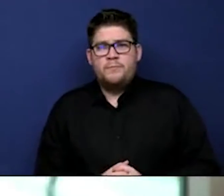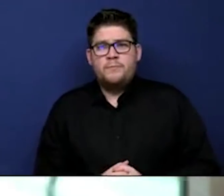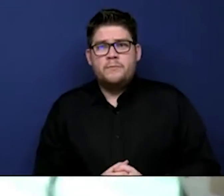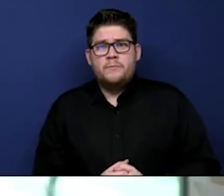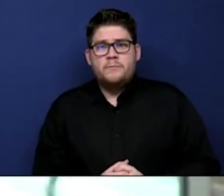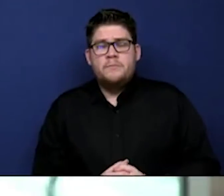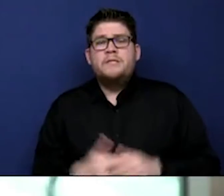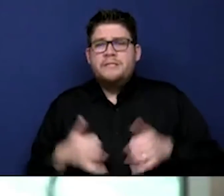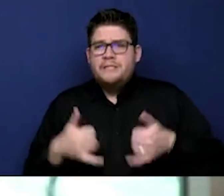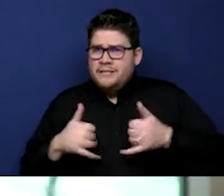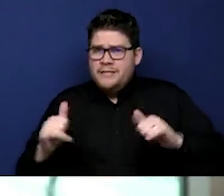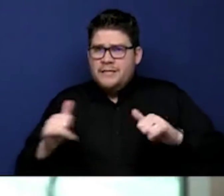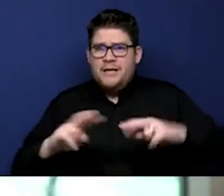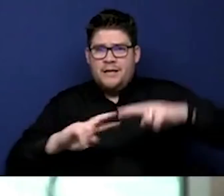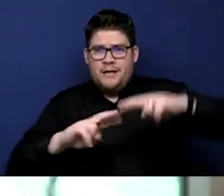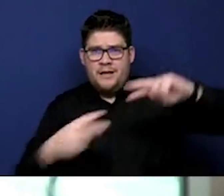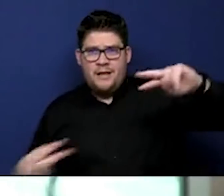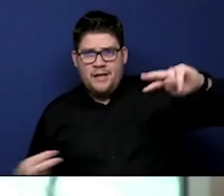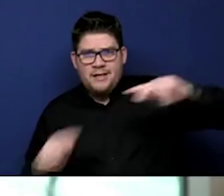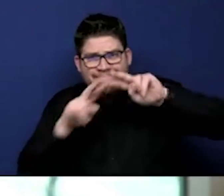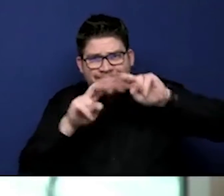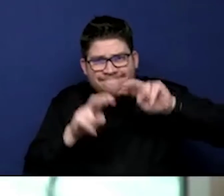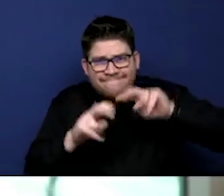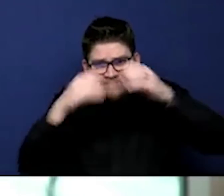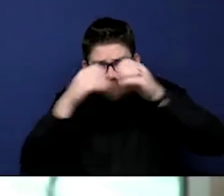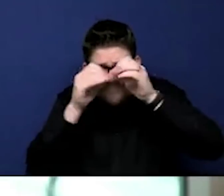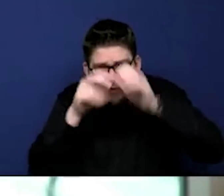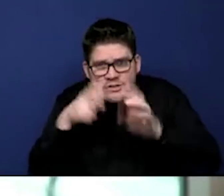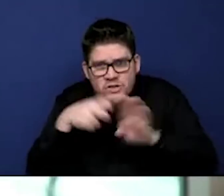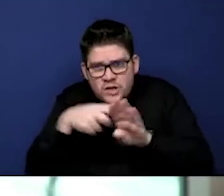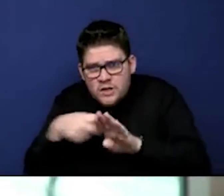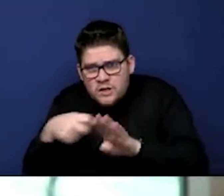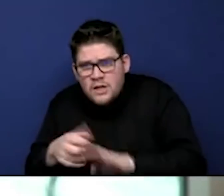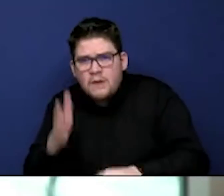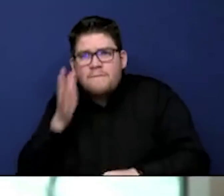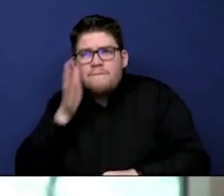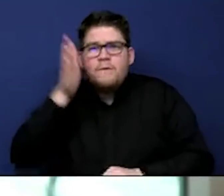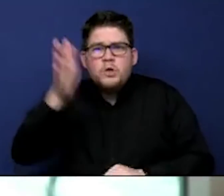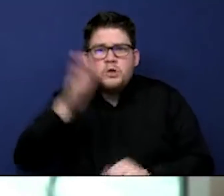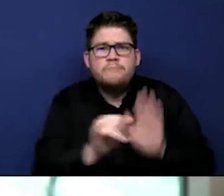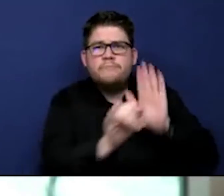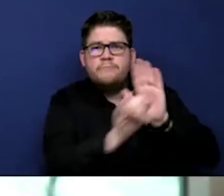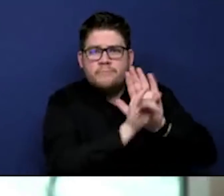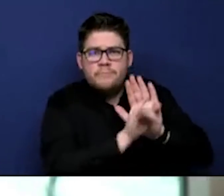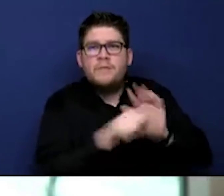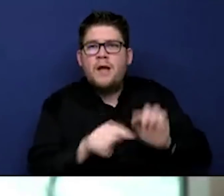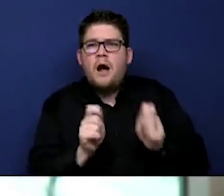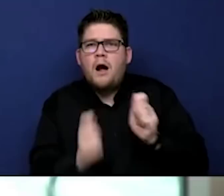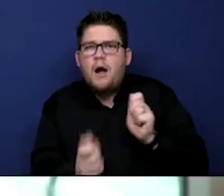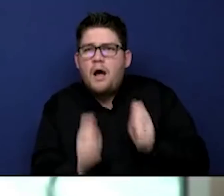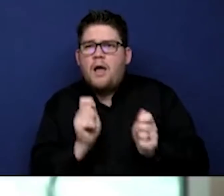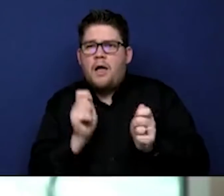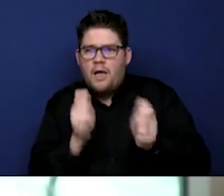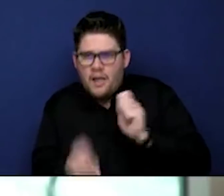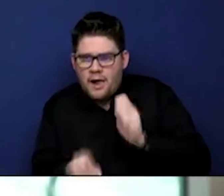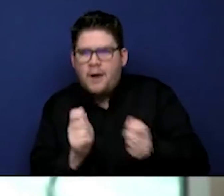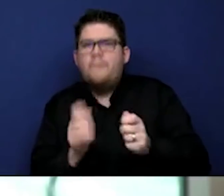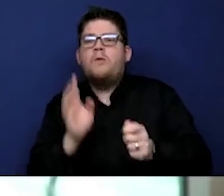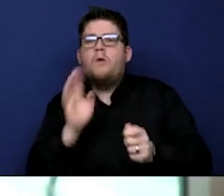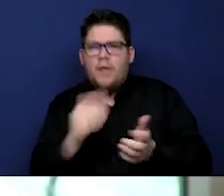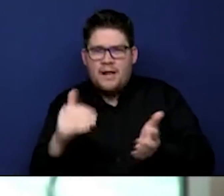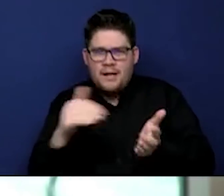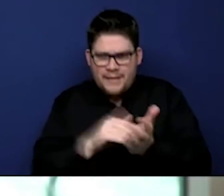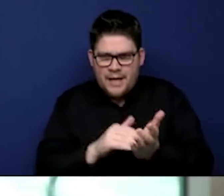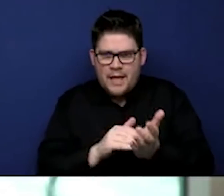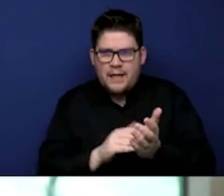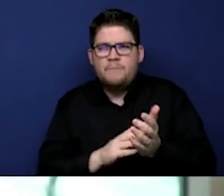other variants will arise, or other mutations will give another strain of this virus some competitive advantage in the